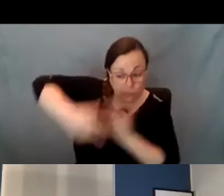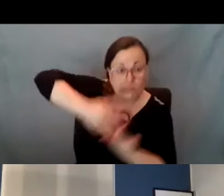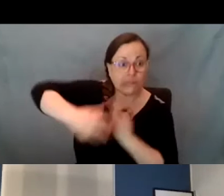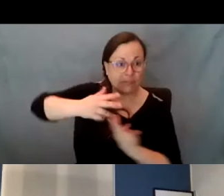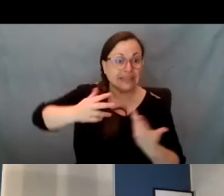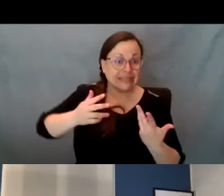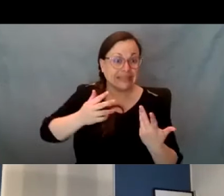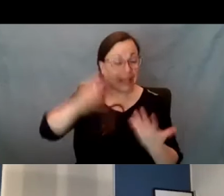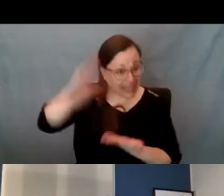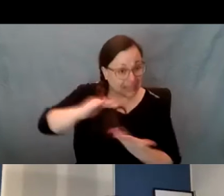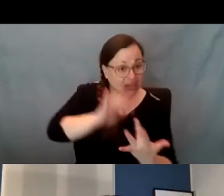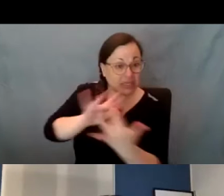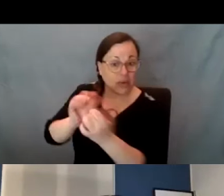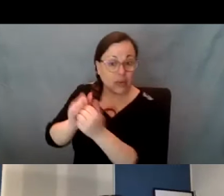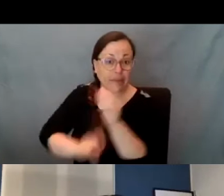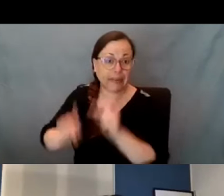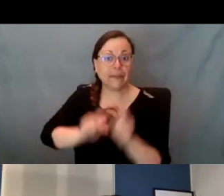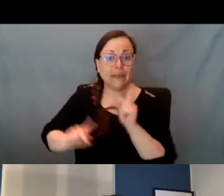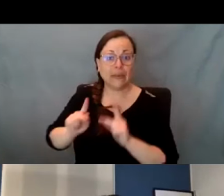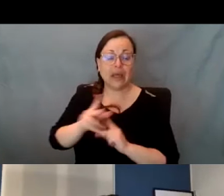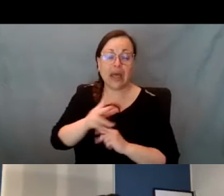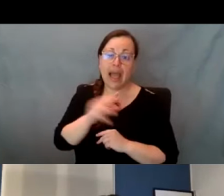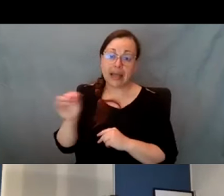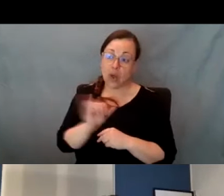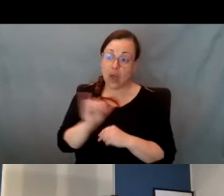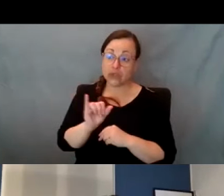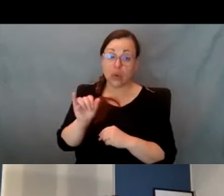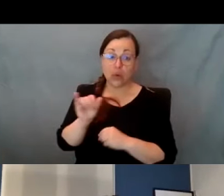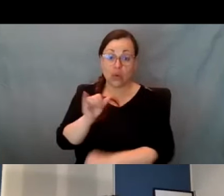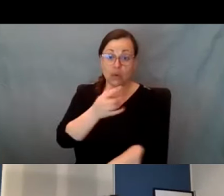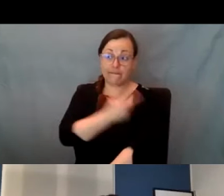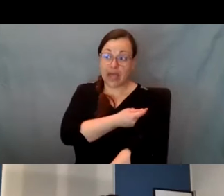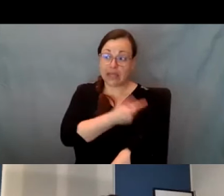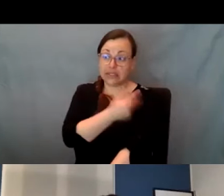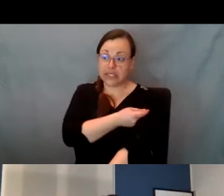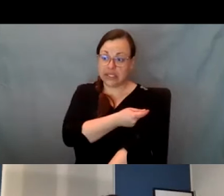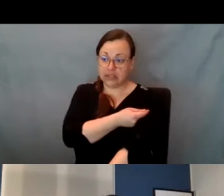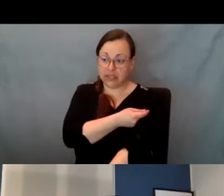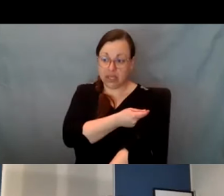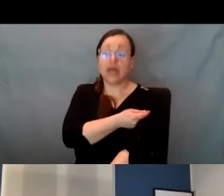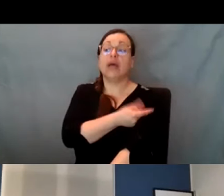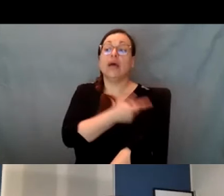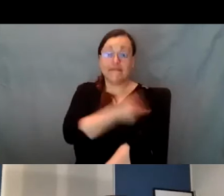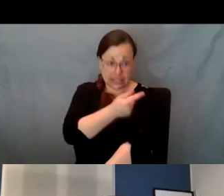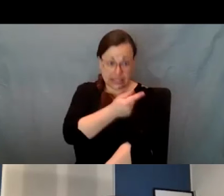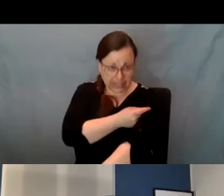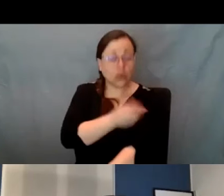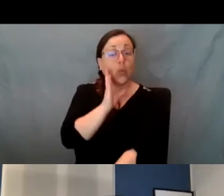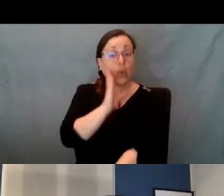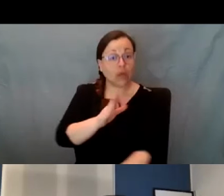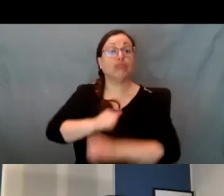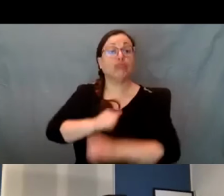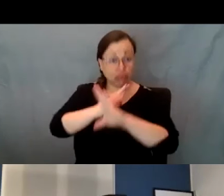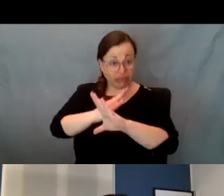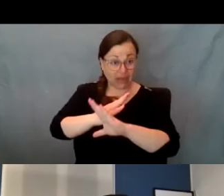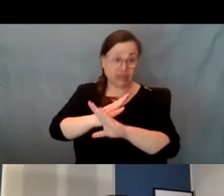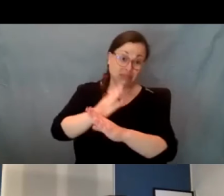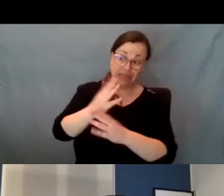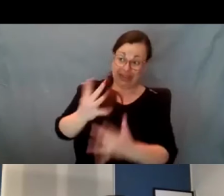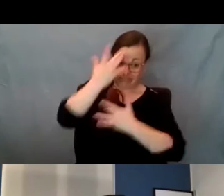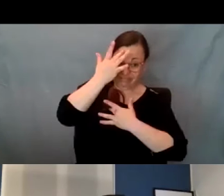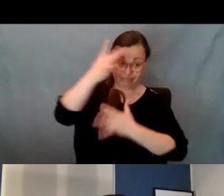also non-pharmaceutical vaccines, because the vaccines prevent you from being infected, and all these measures do the same.